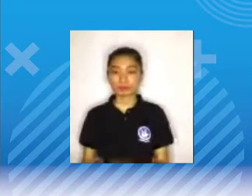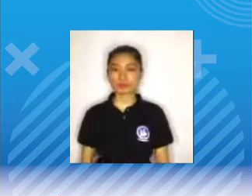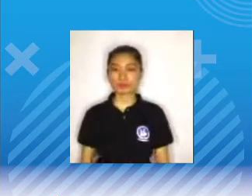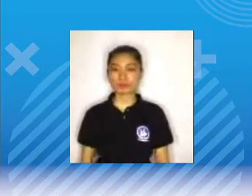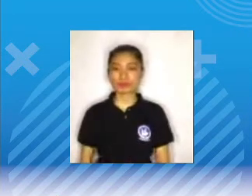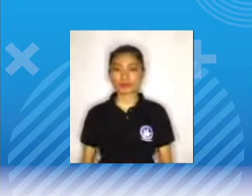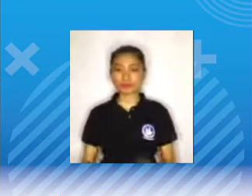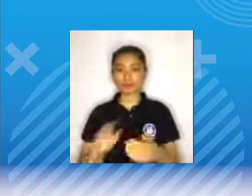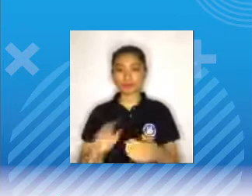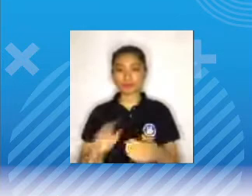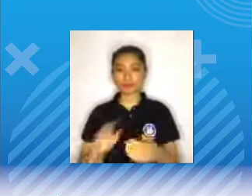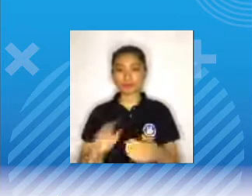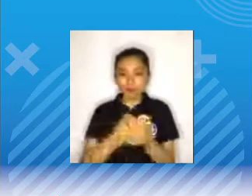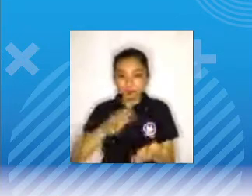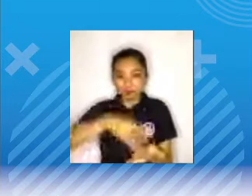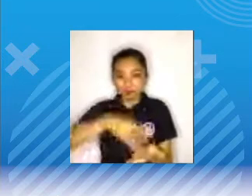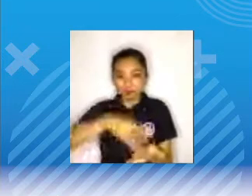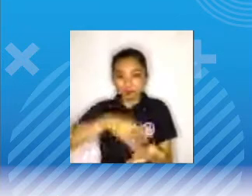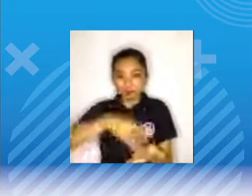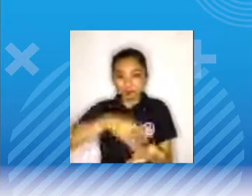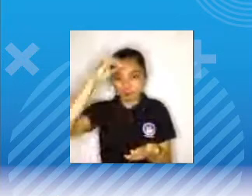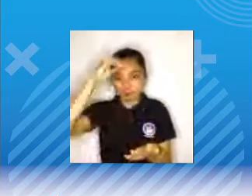be implemented based on